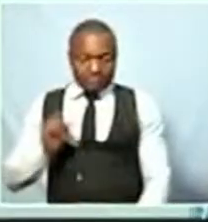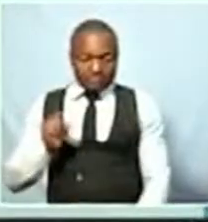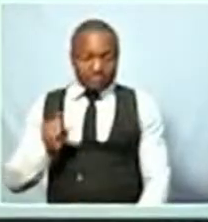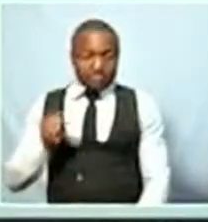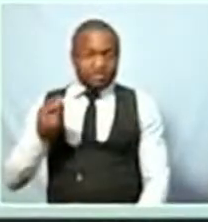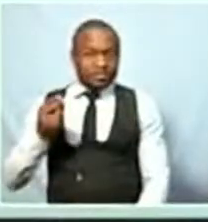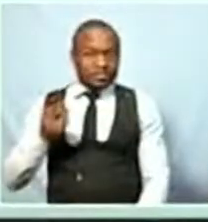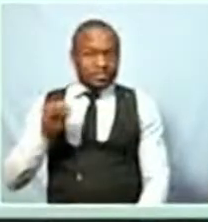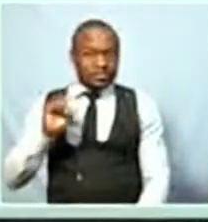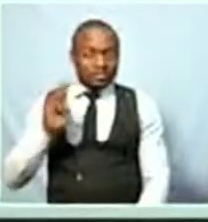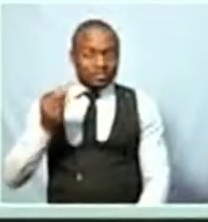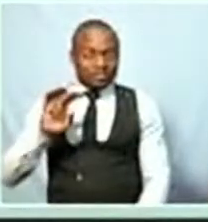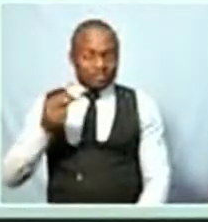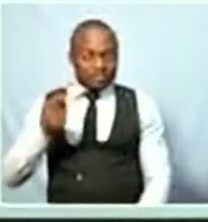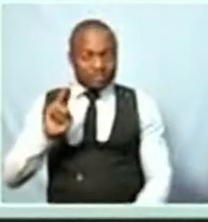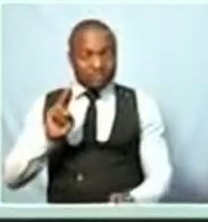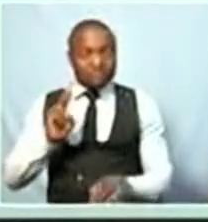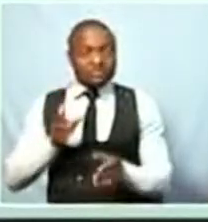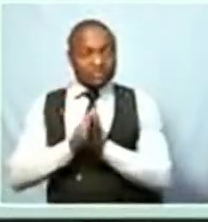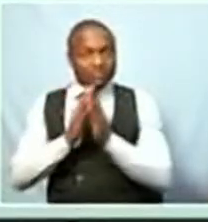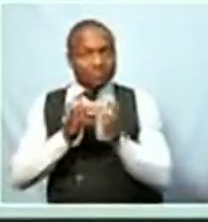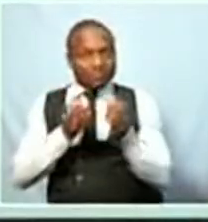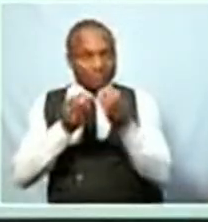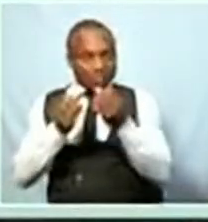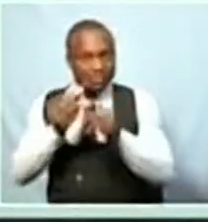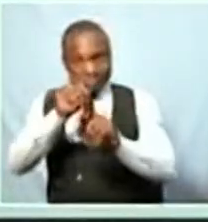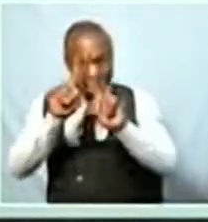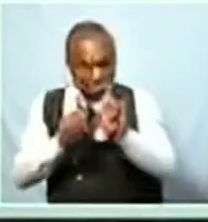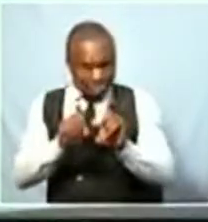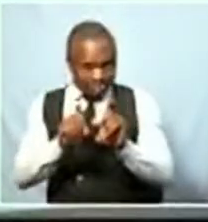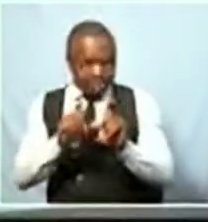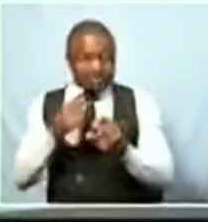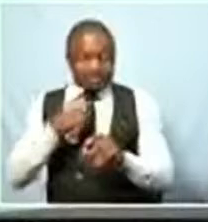many questions. I'll try and respond.